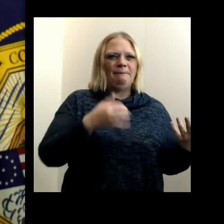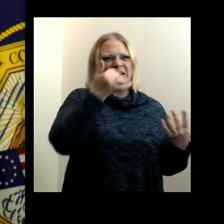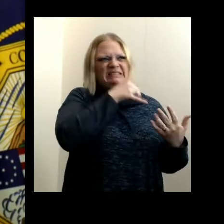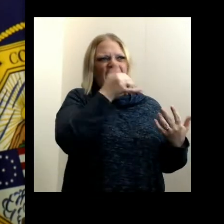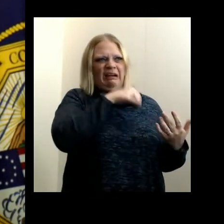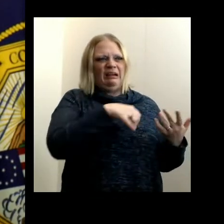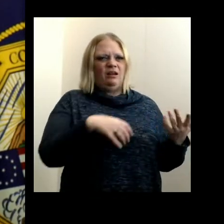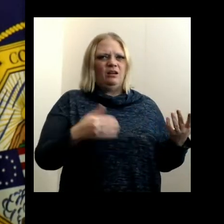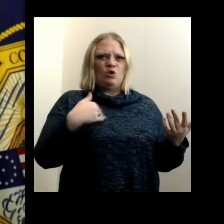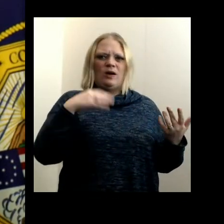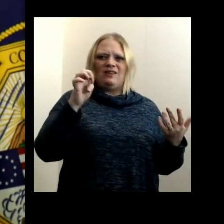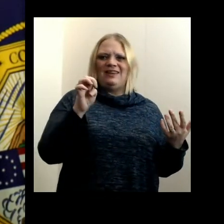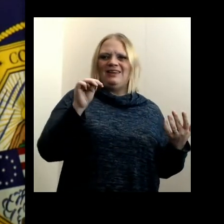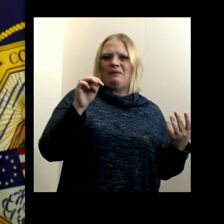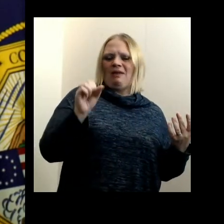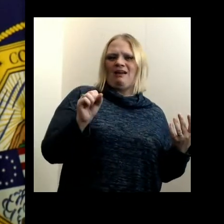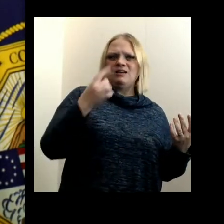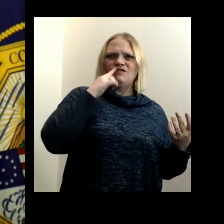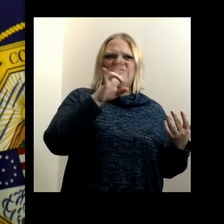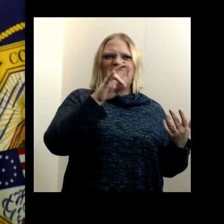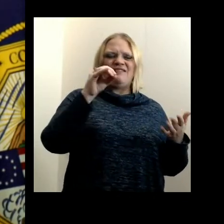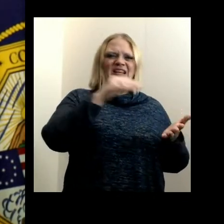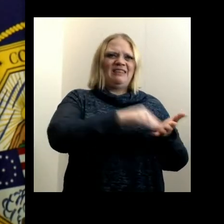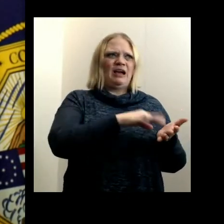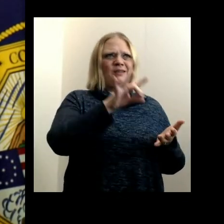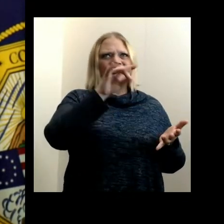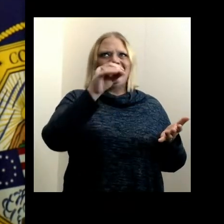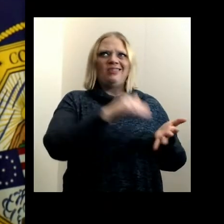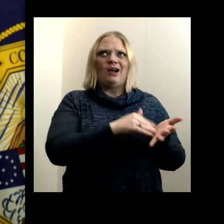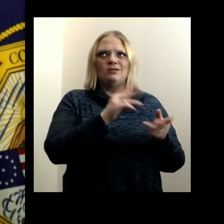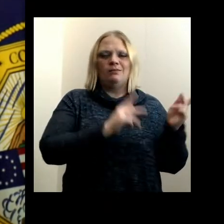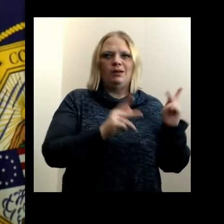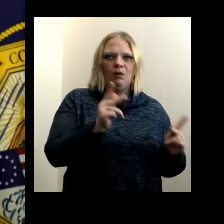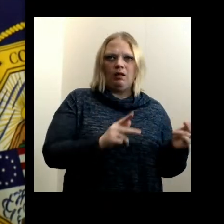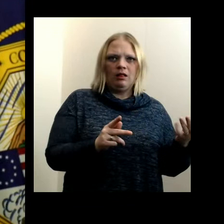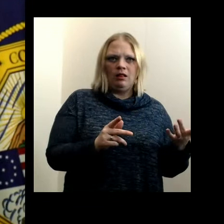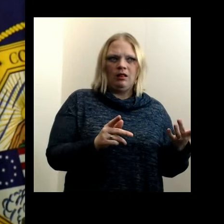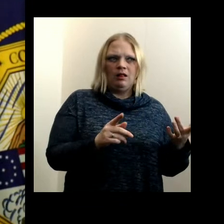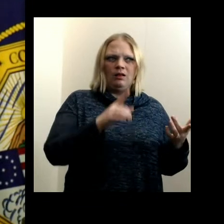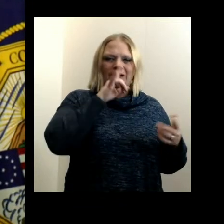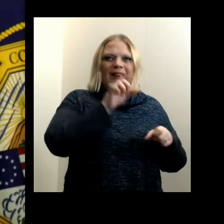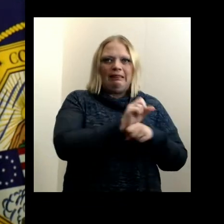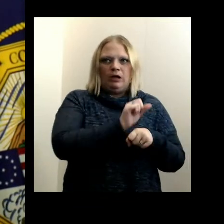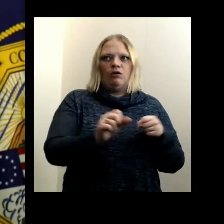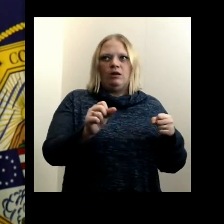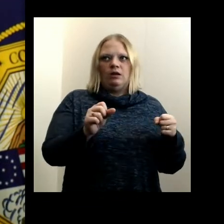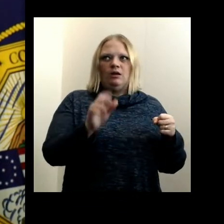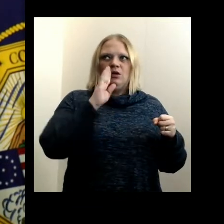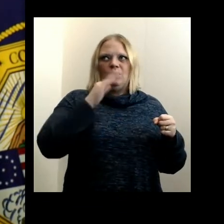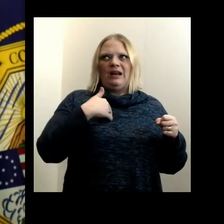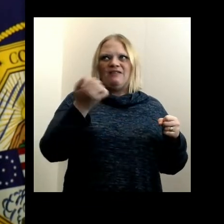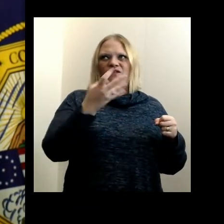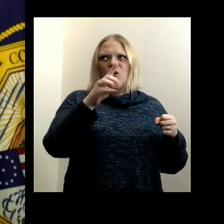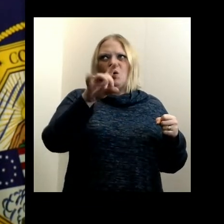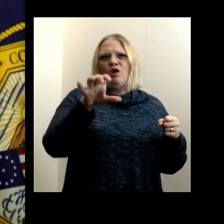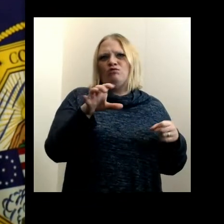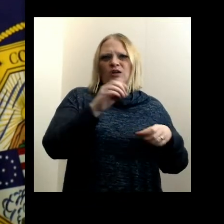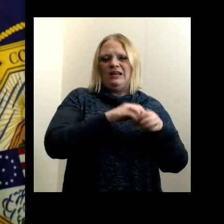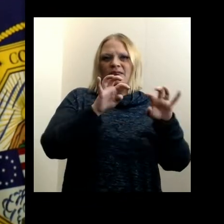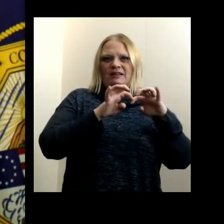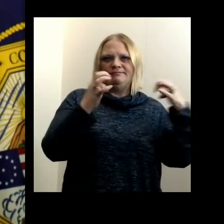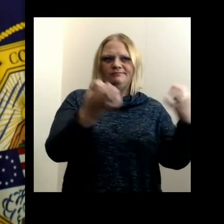have EMS there for 70,000 or 80,000 people when we literally have a couple hundred in the stadium right